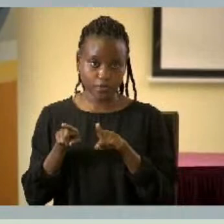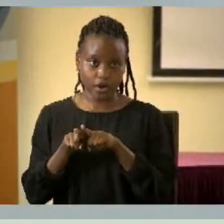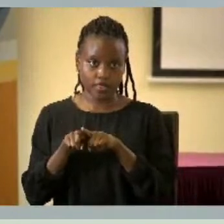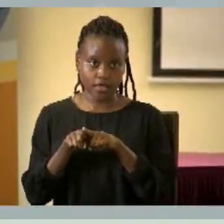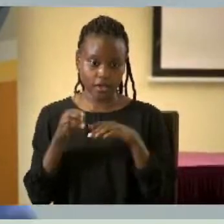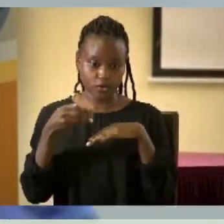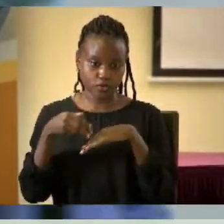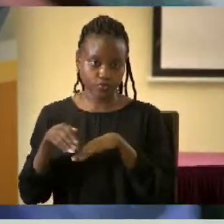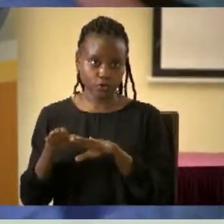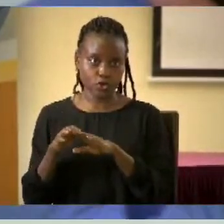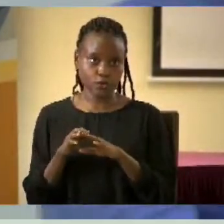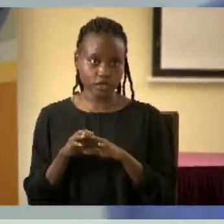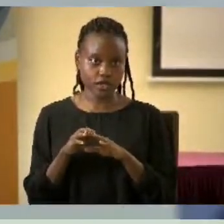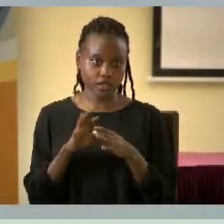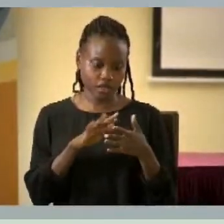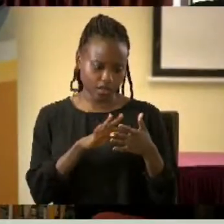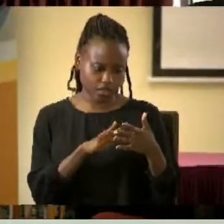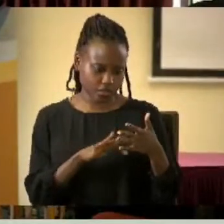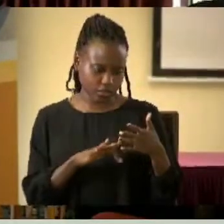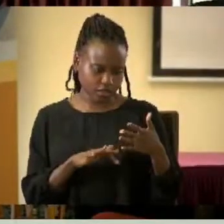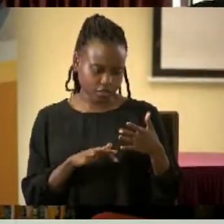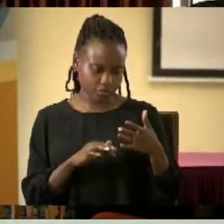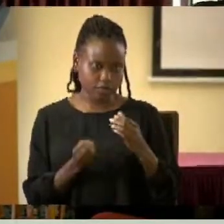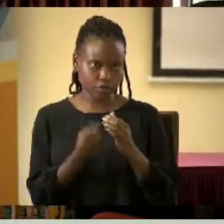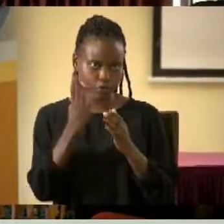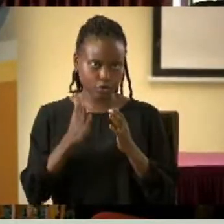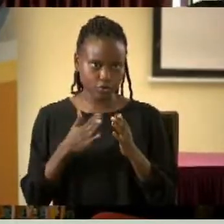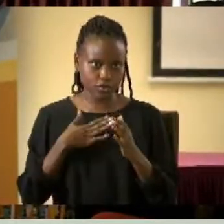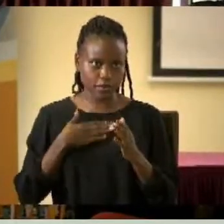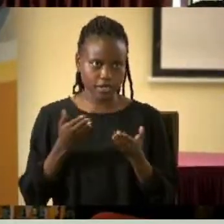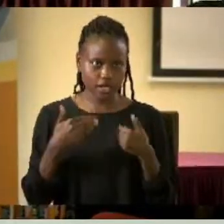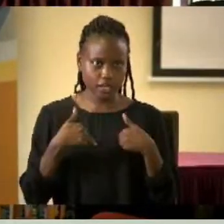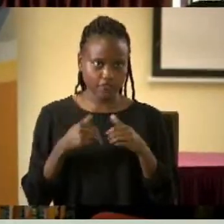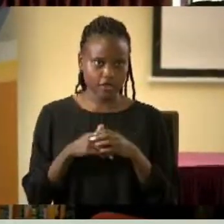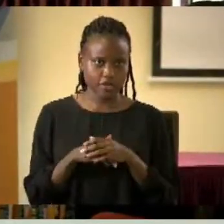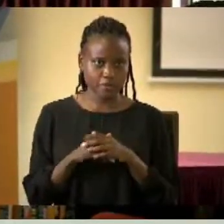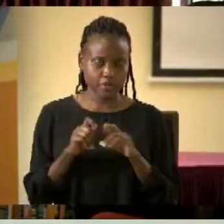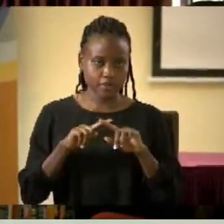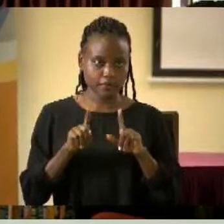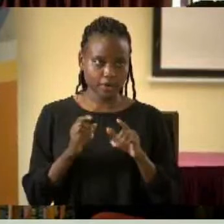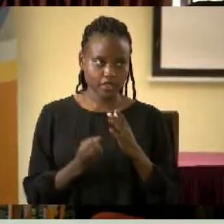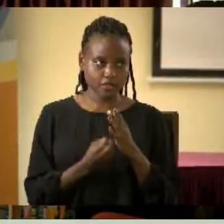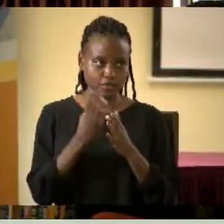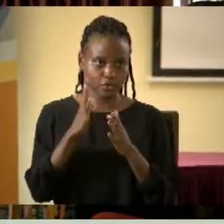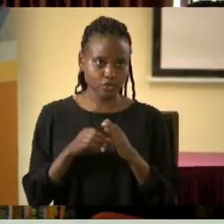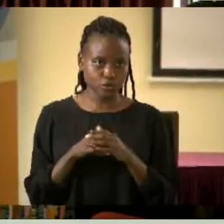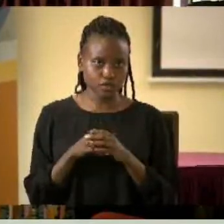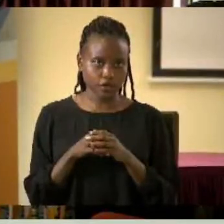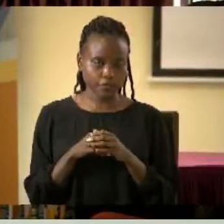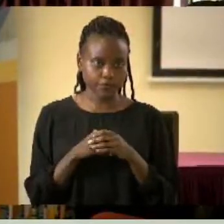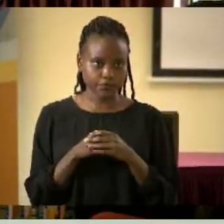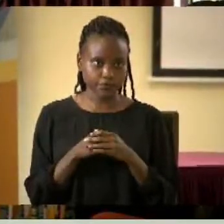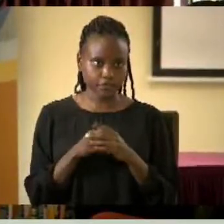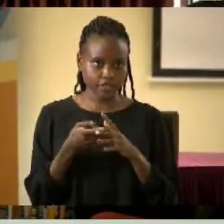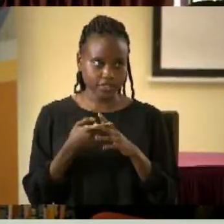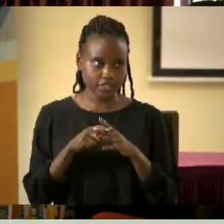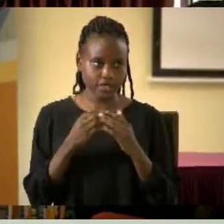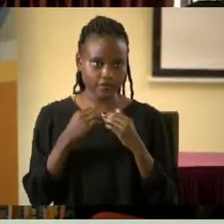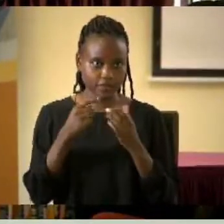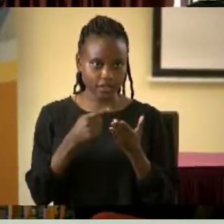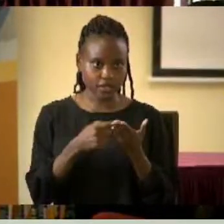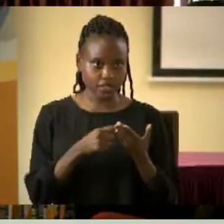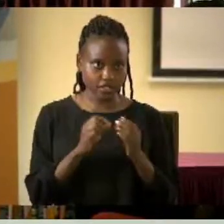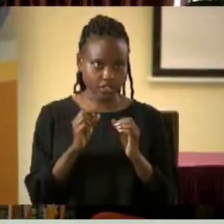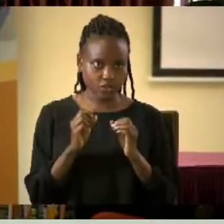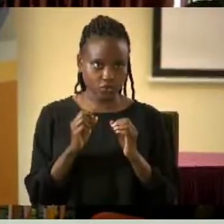my producer had given me. So, but since my producer, consented to having that discussion, well